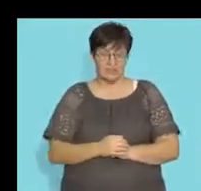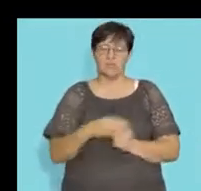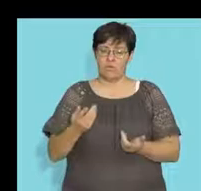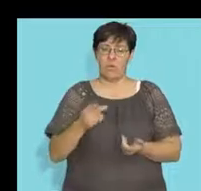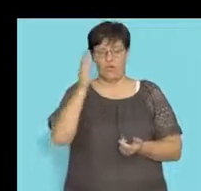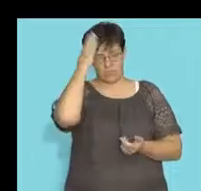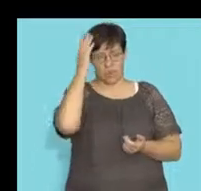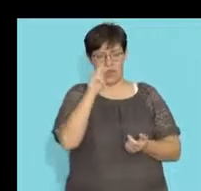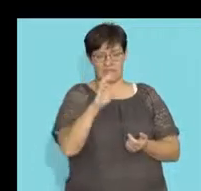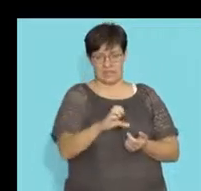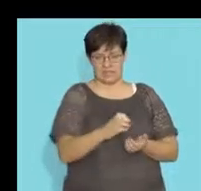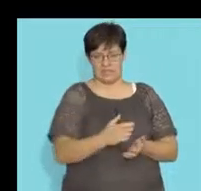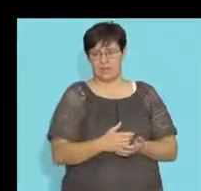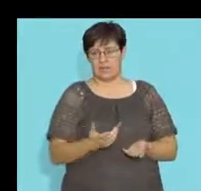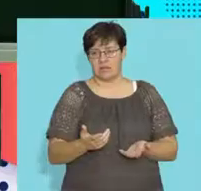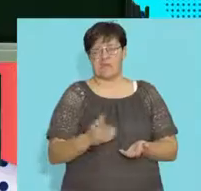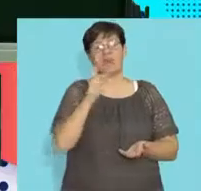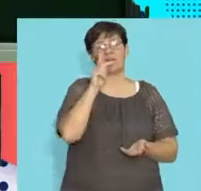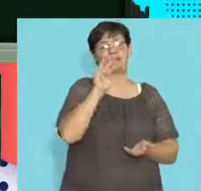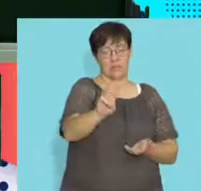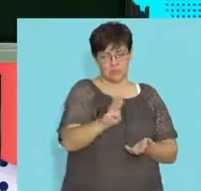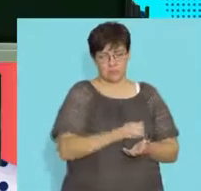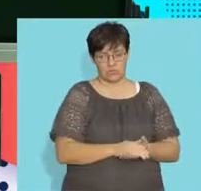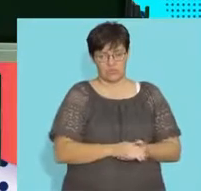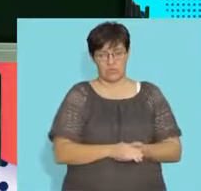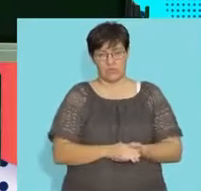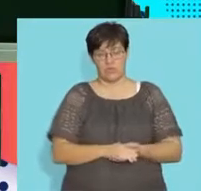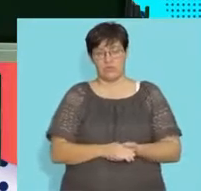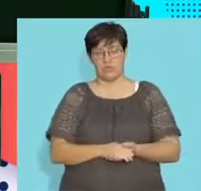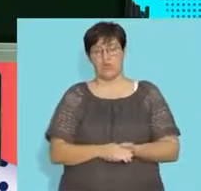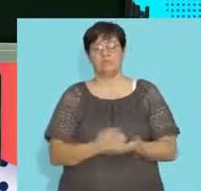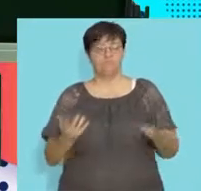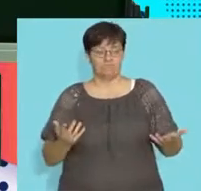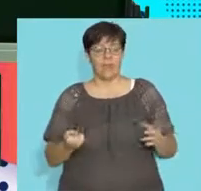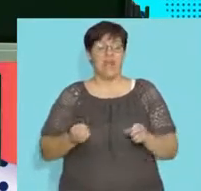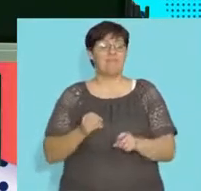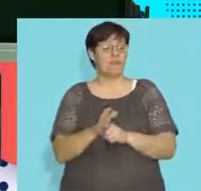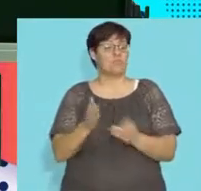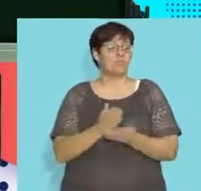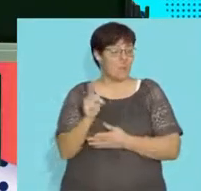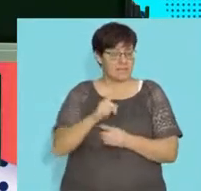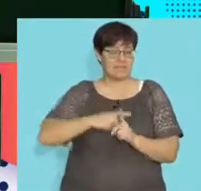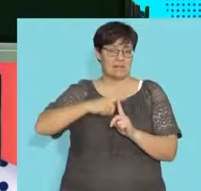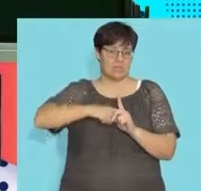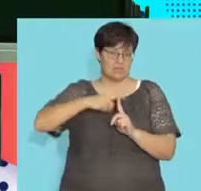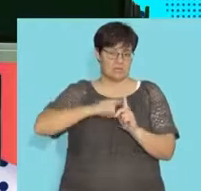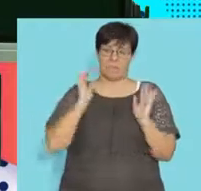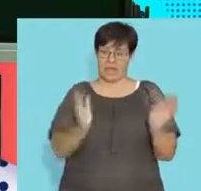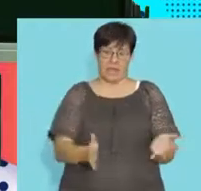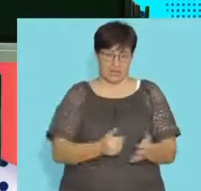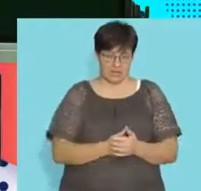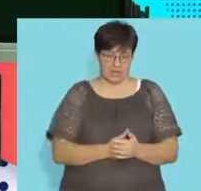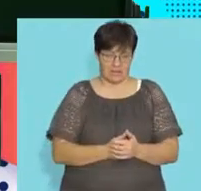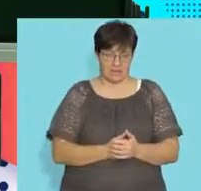water. And as we know, Kc, or should I rather say Kw, is only